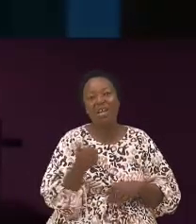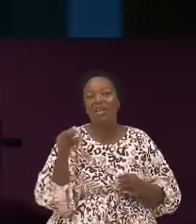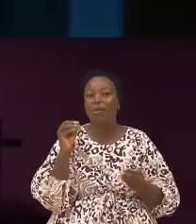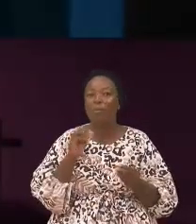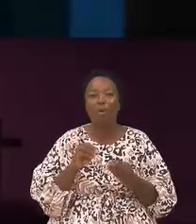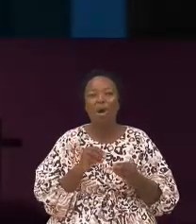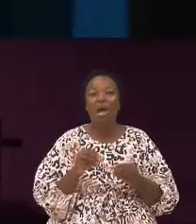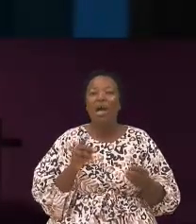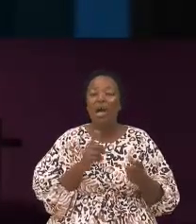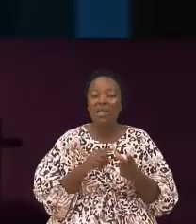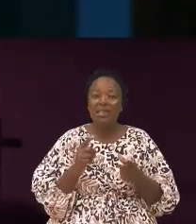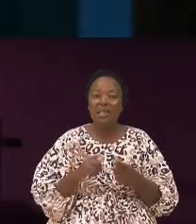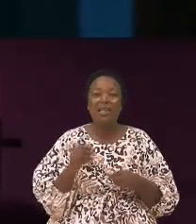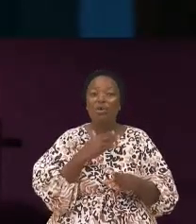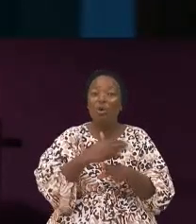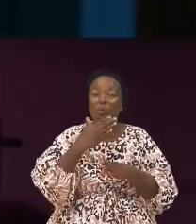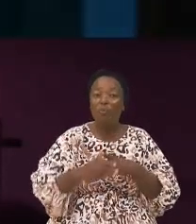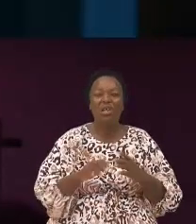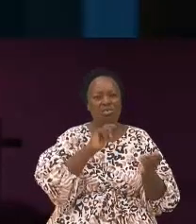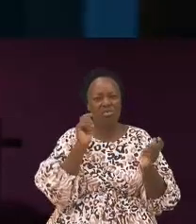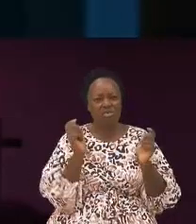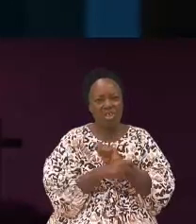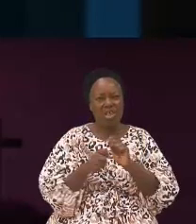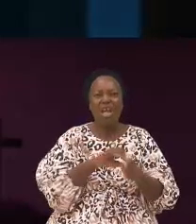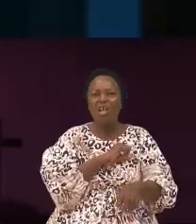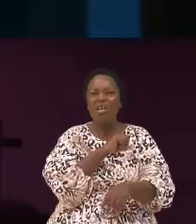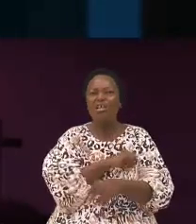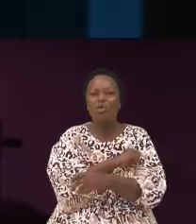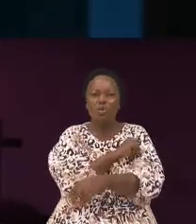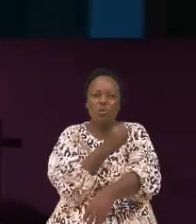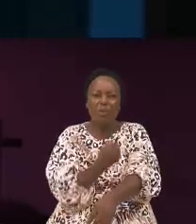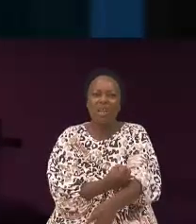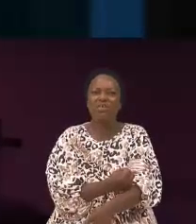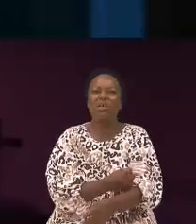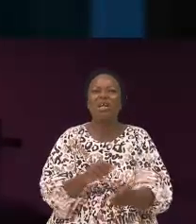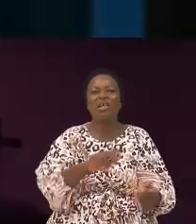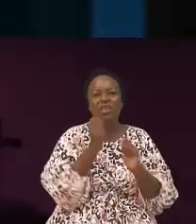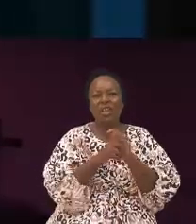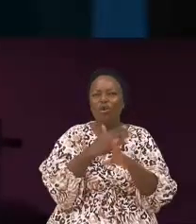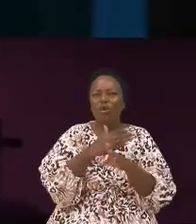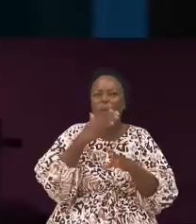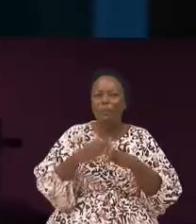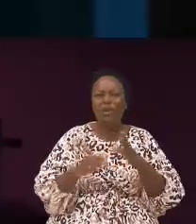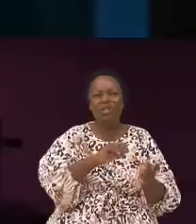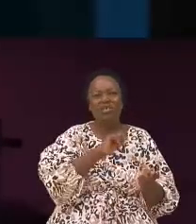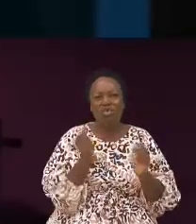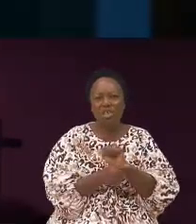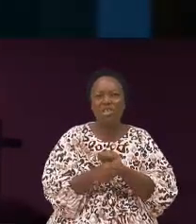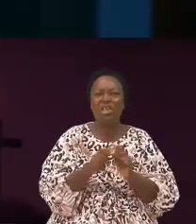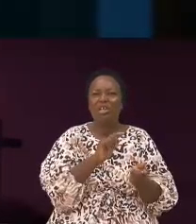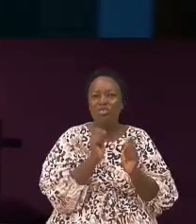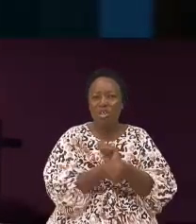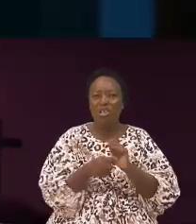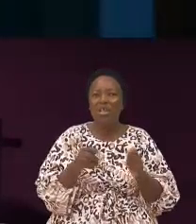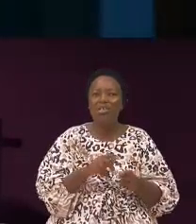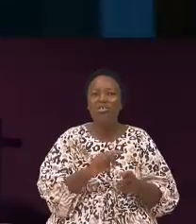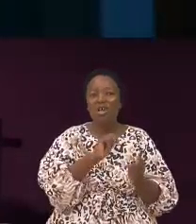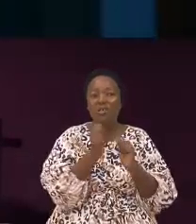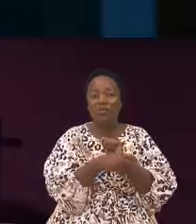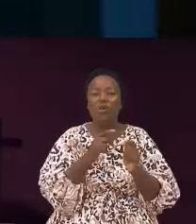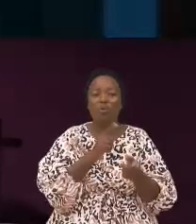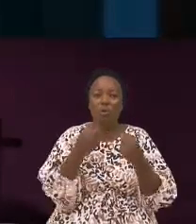you and push you to do evil anymore. A total change, a supernatural change,